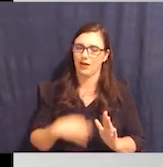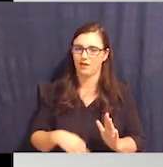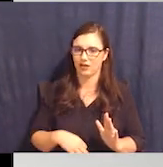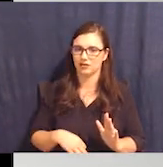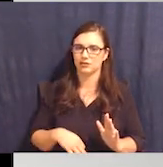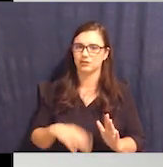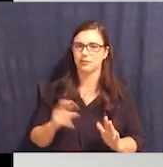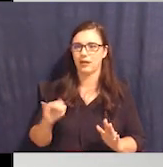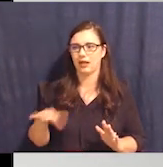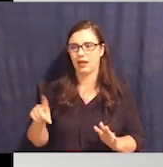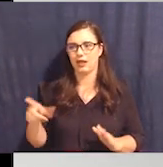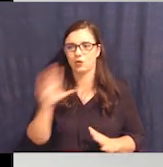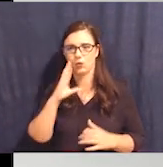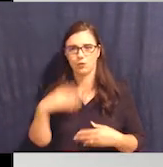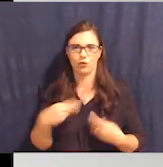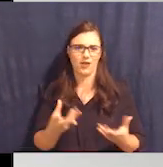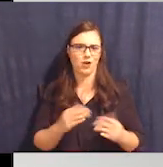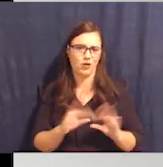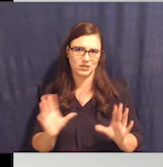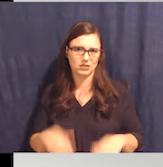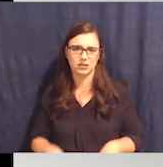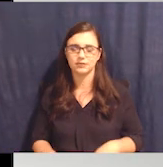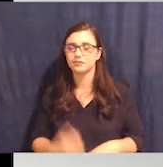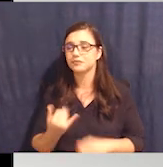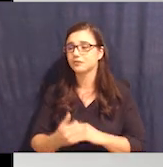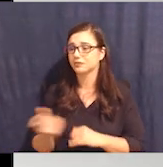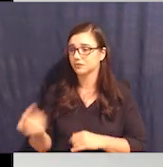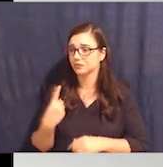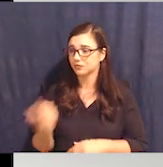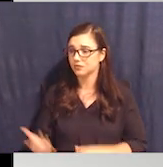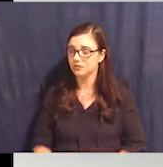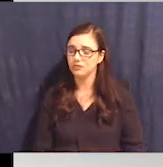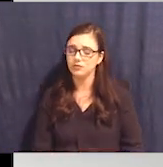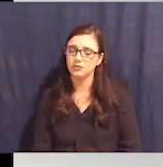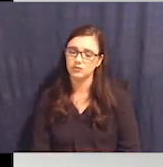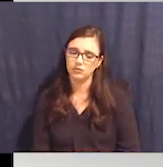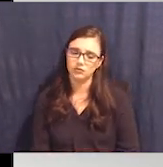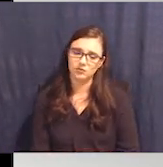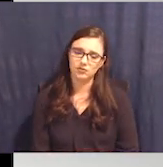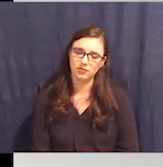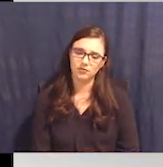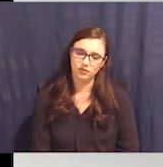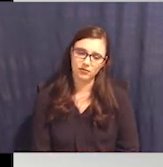duplicate the benefit that Medicaid will provide, obviously. One last question.